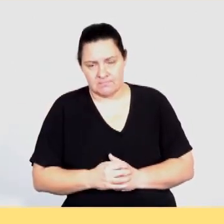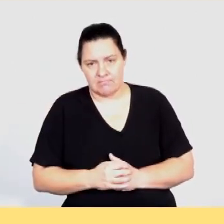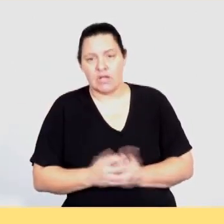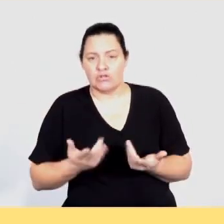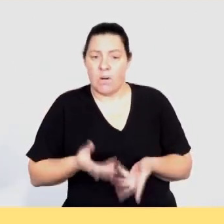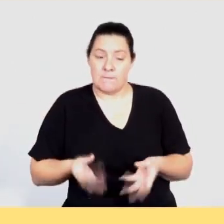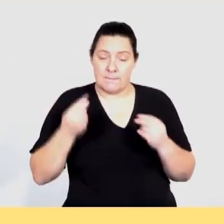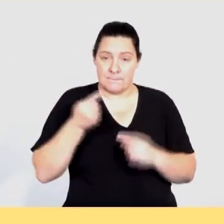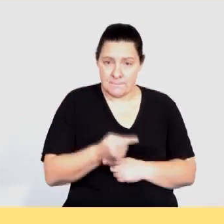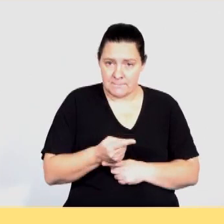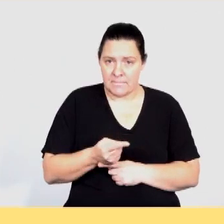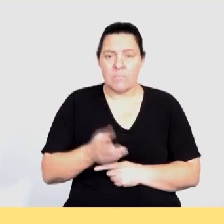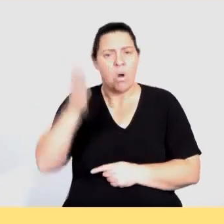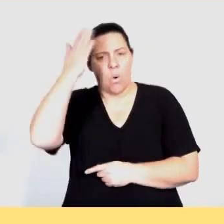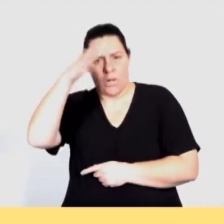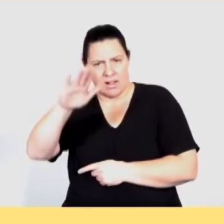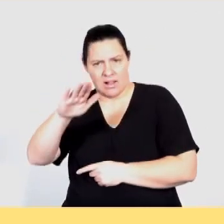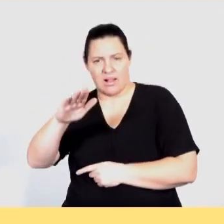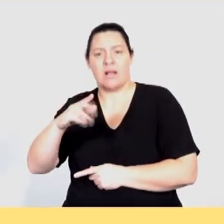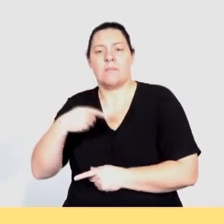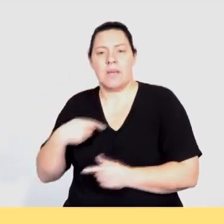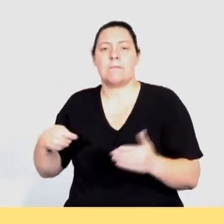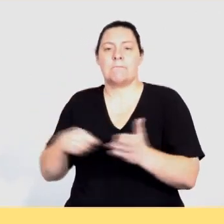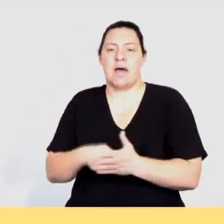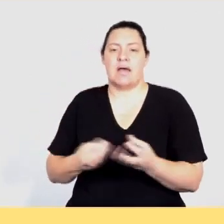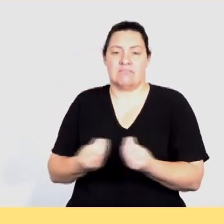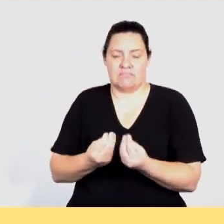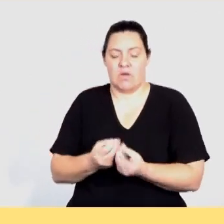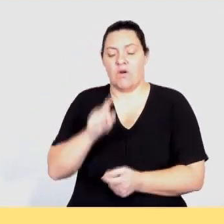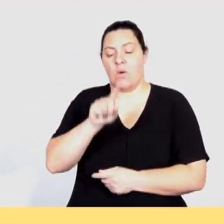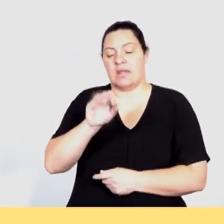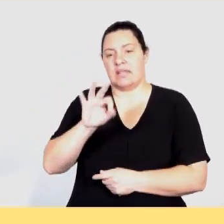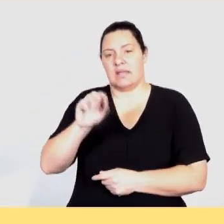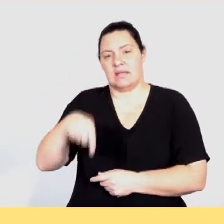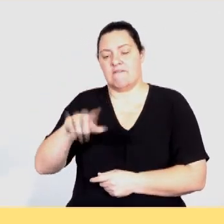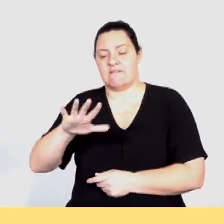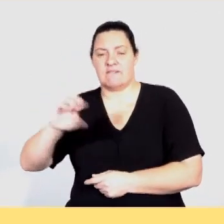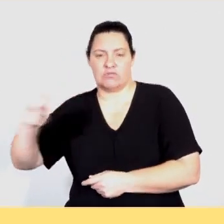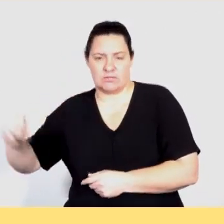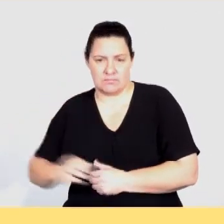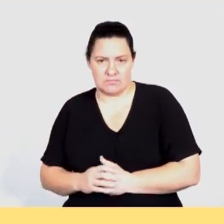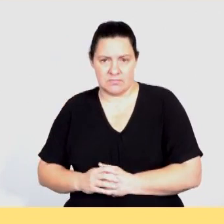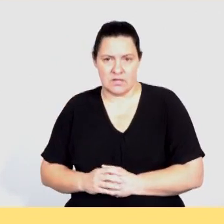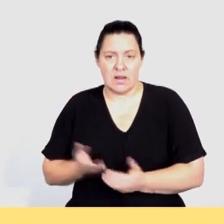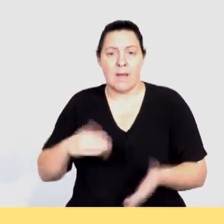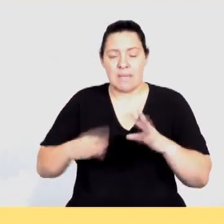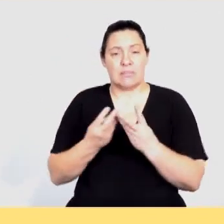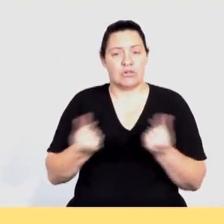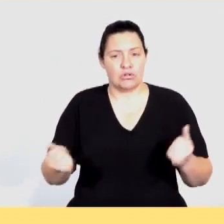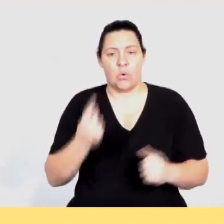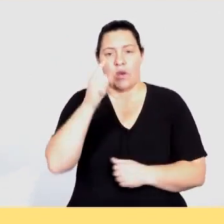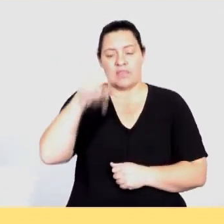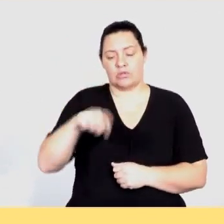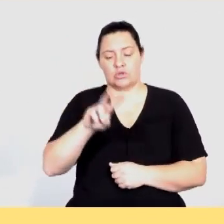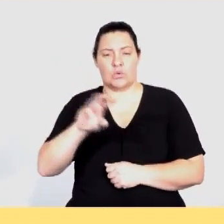13,500 rands. So when I come here, I know that I have bought merchandise of 13.5. And then packing